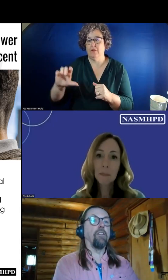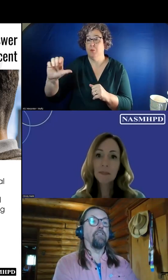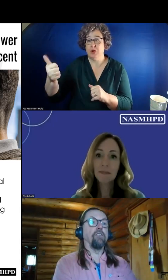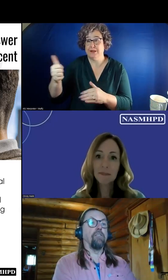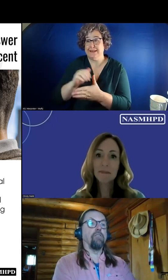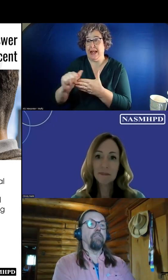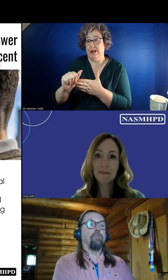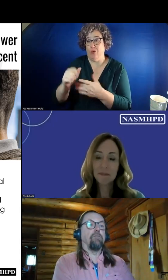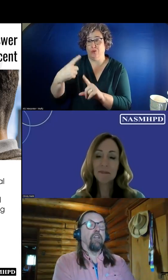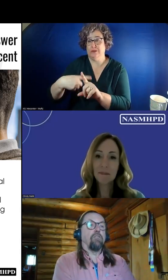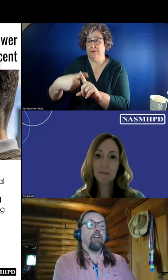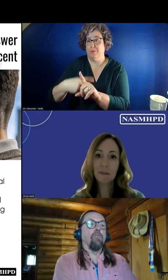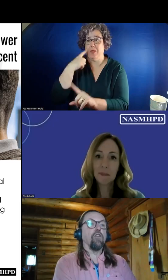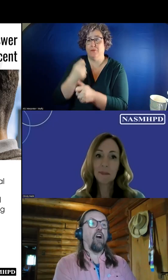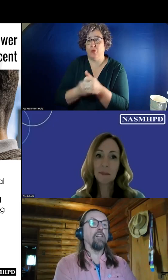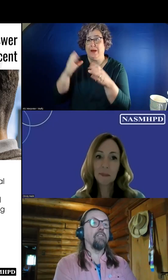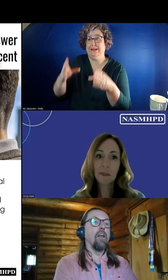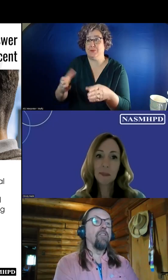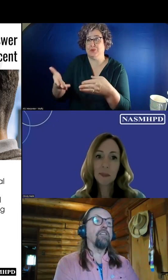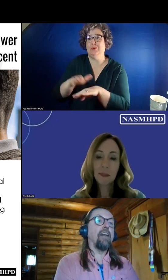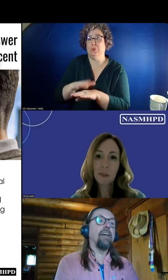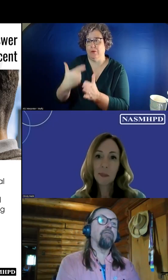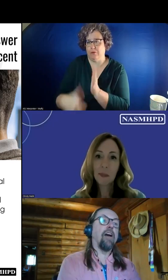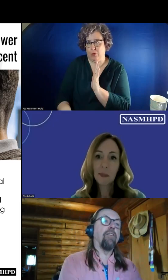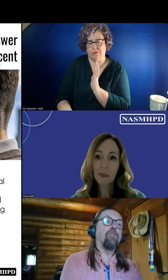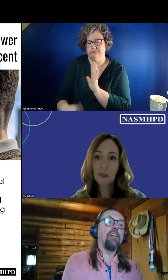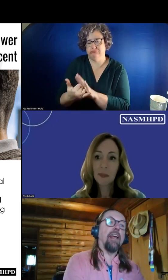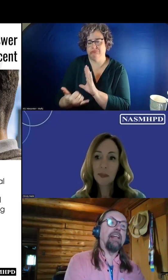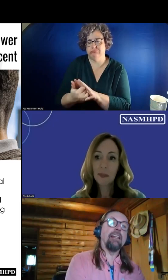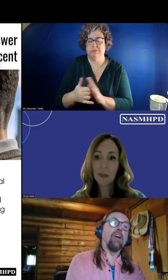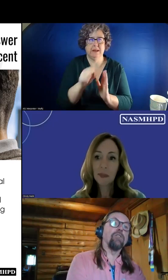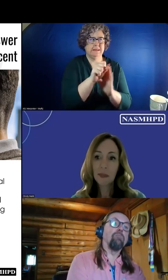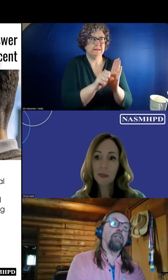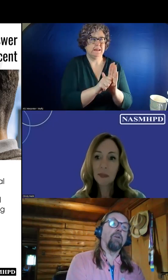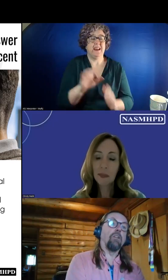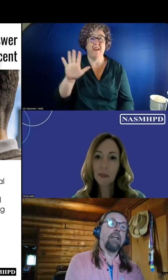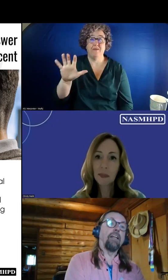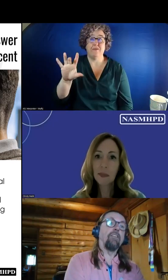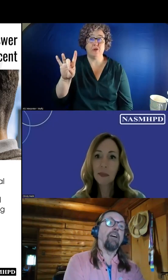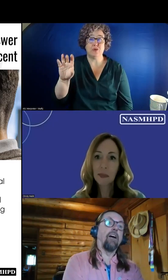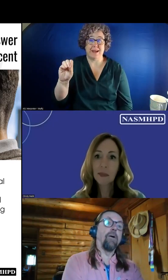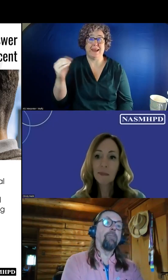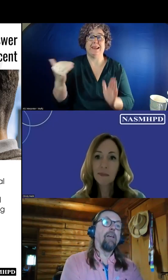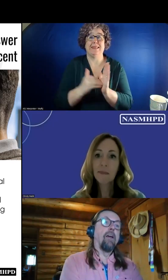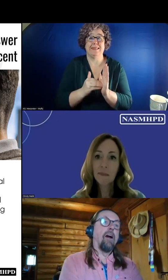month to cover the cost. The state has 580,000 people in